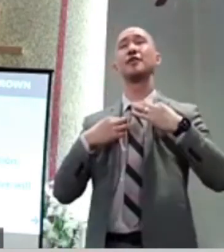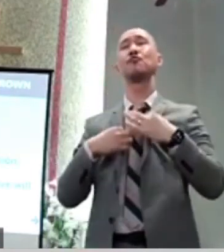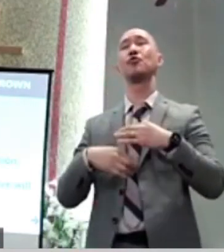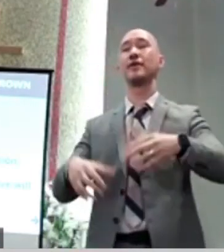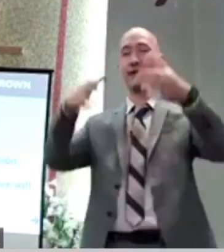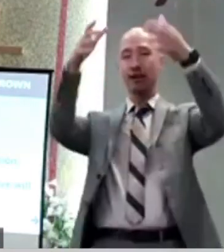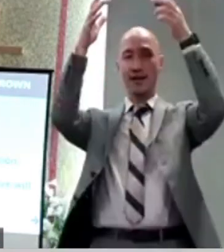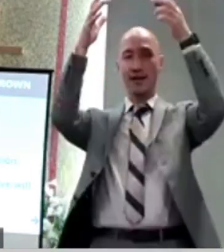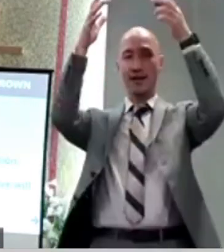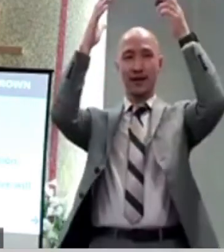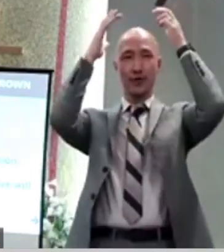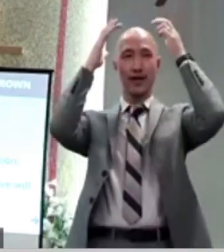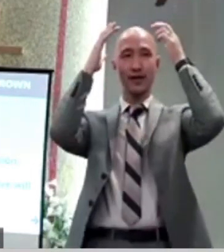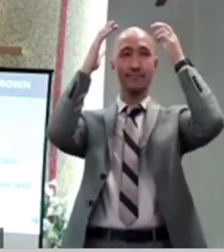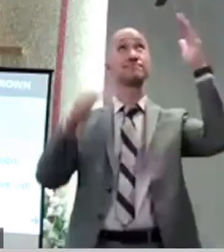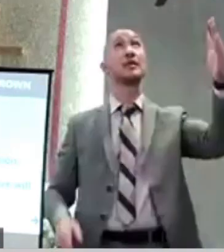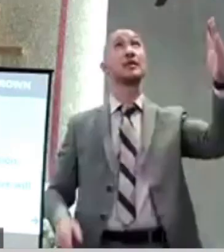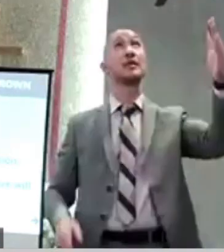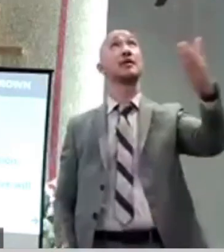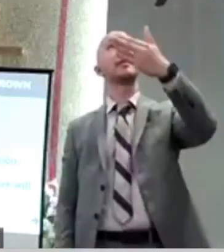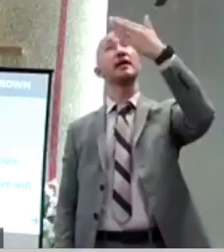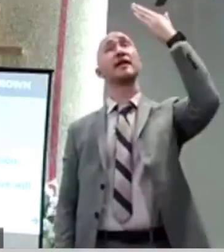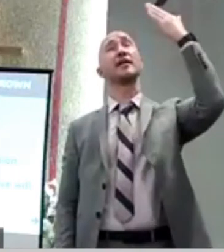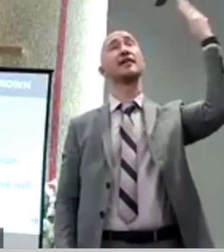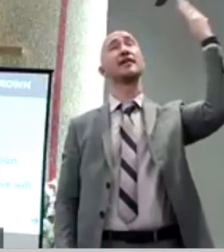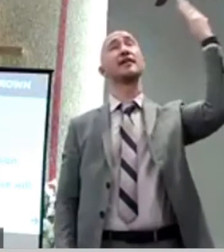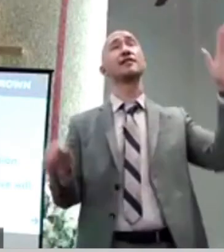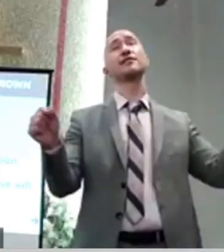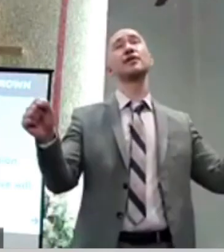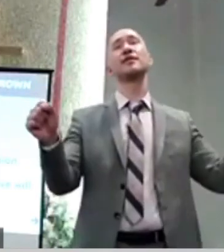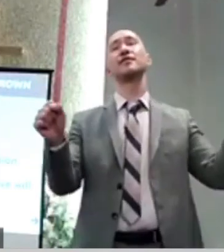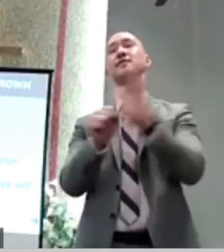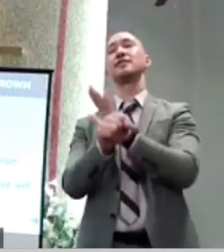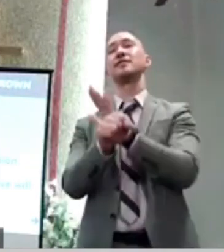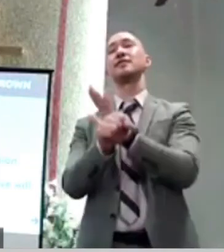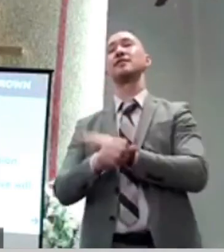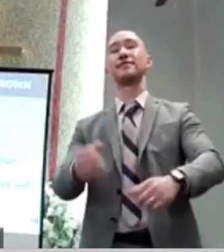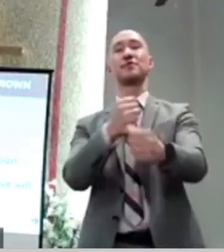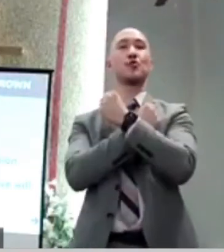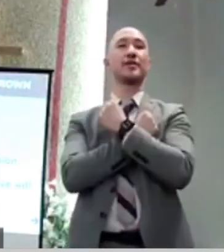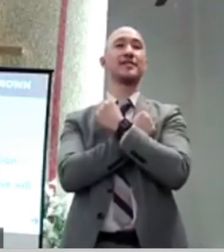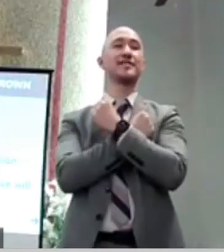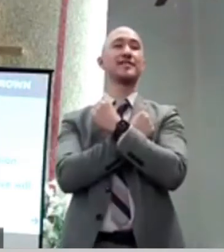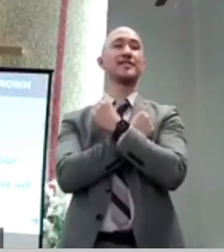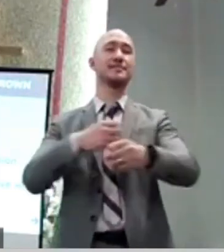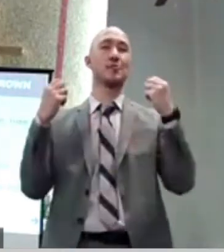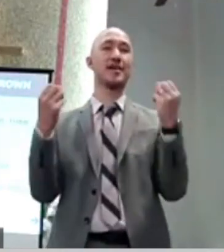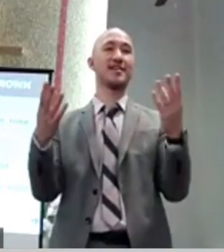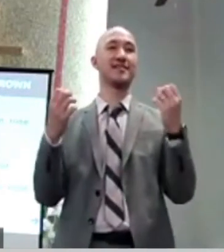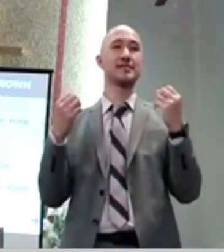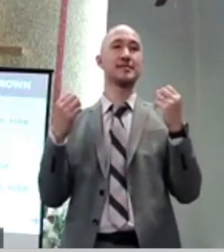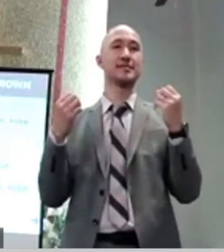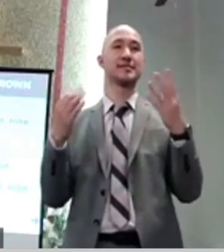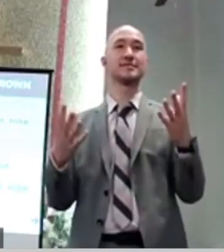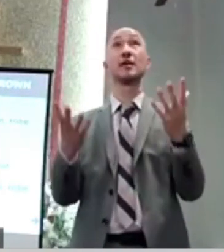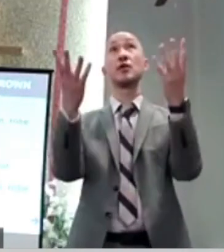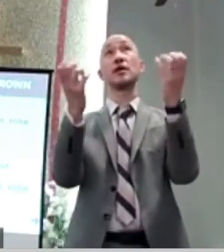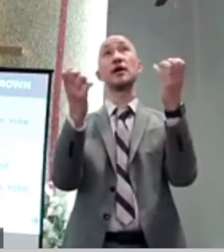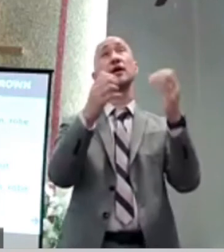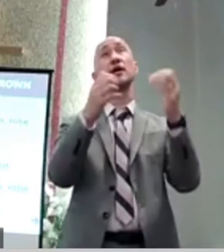Mansion, robe and a crown. There love always